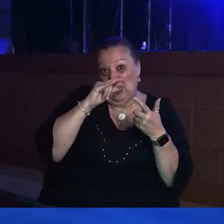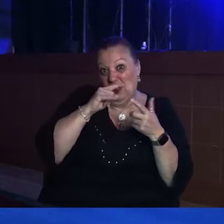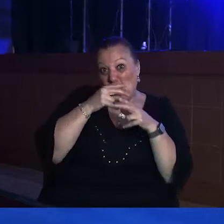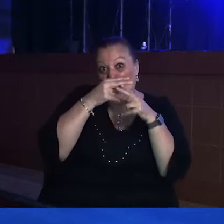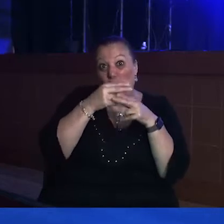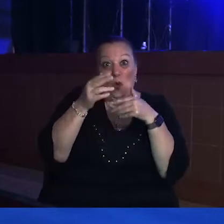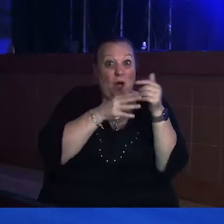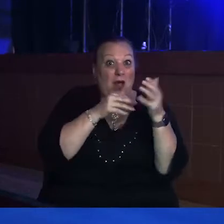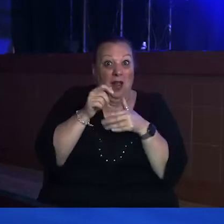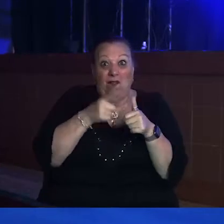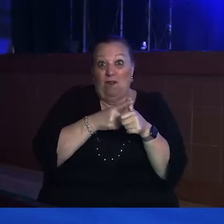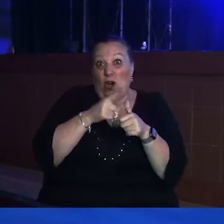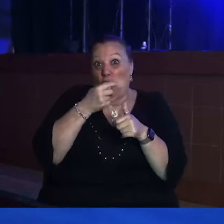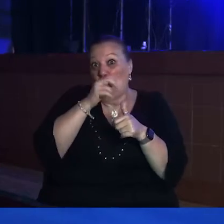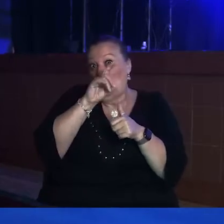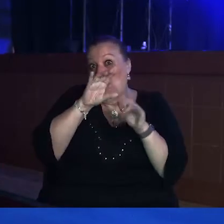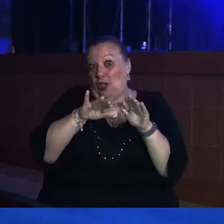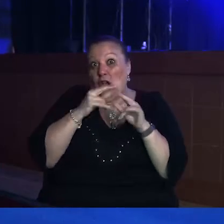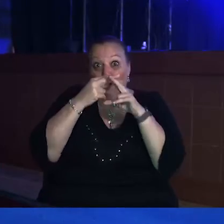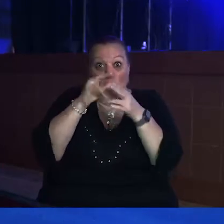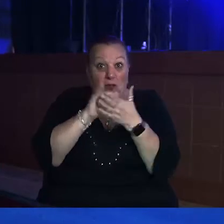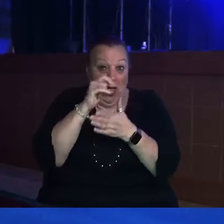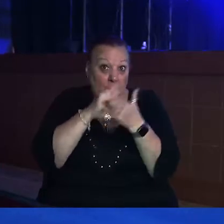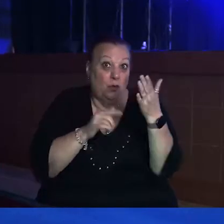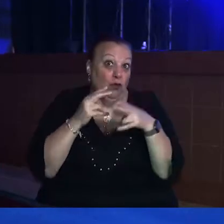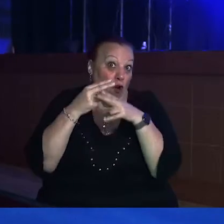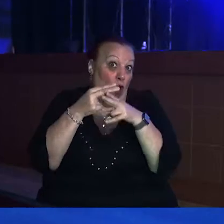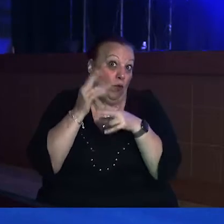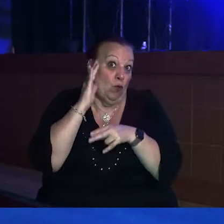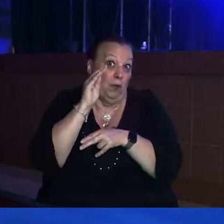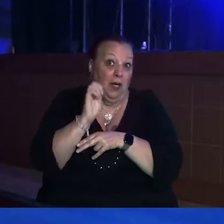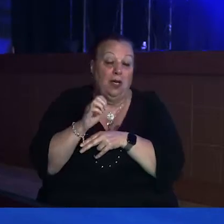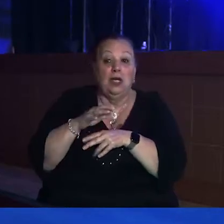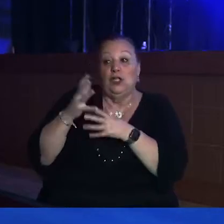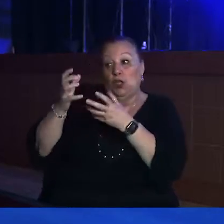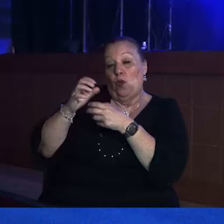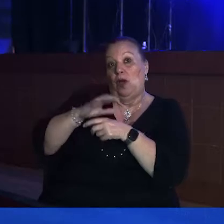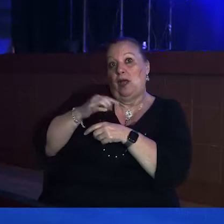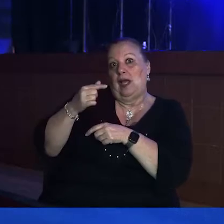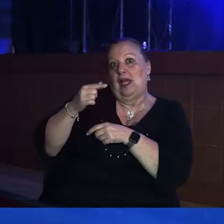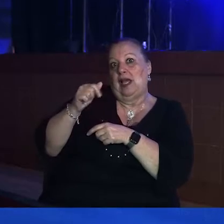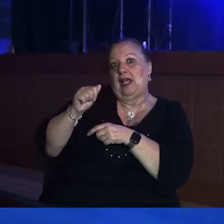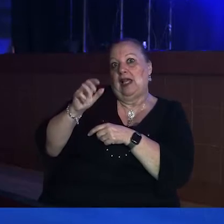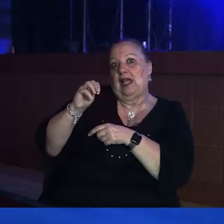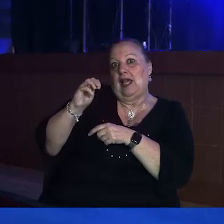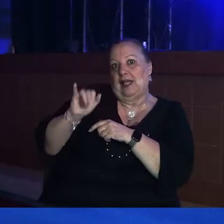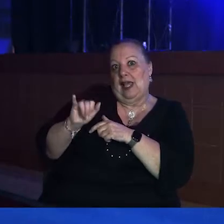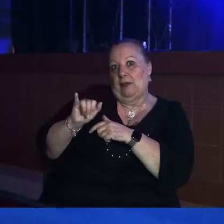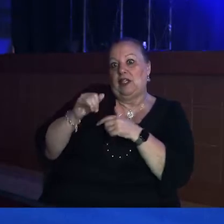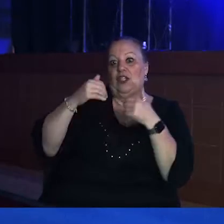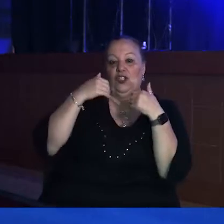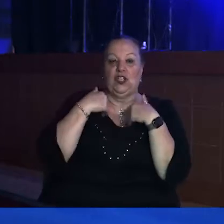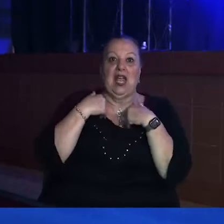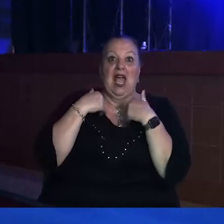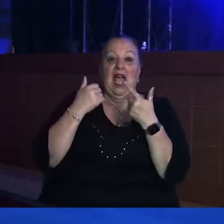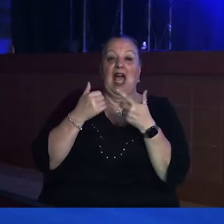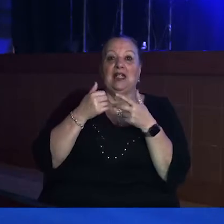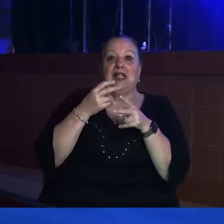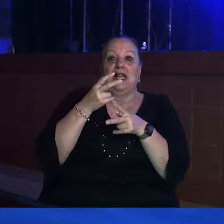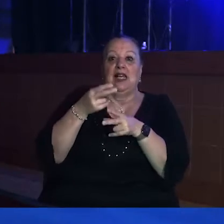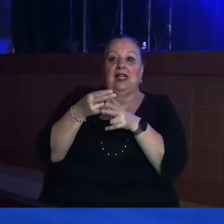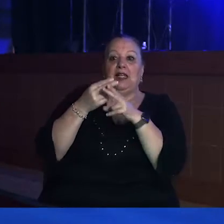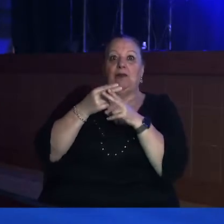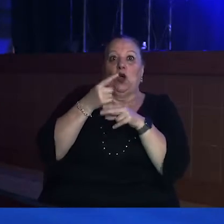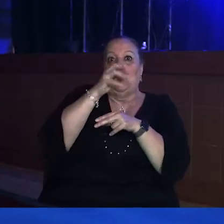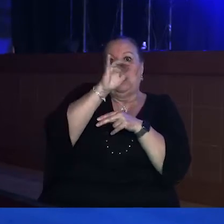first grandchild calls you. That's what you're gonna be called. Lori wanted to be called Gammy. She even has a t-shirt that says, keep calm, Gammy will